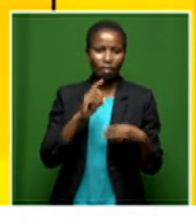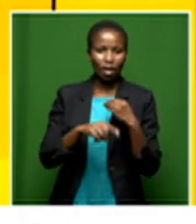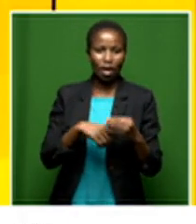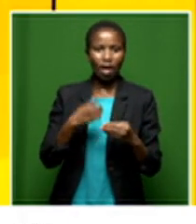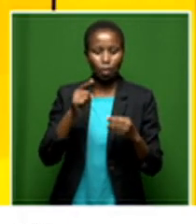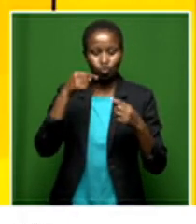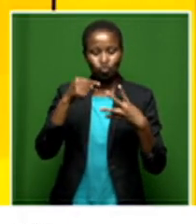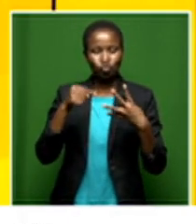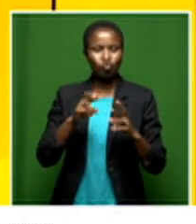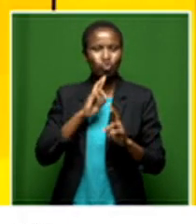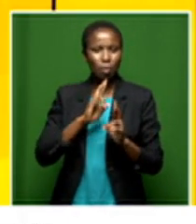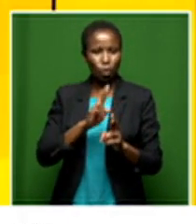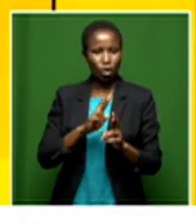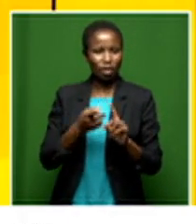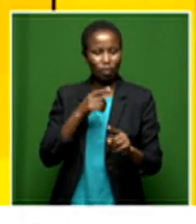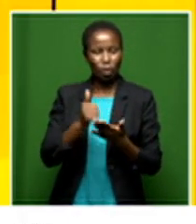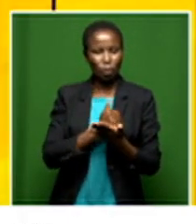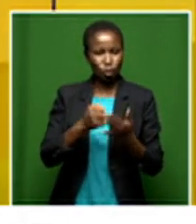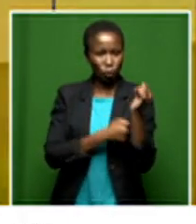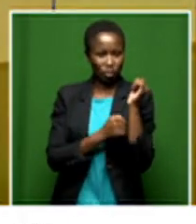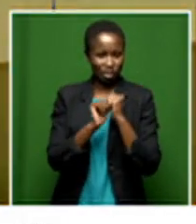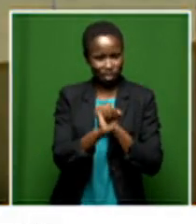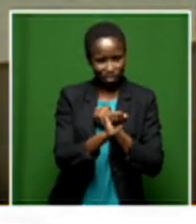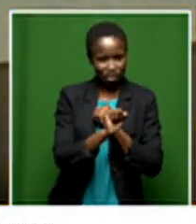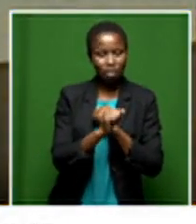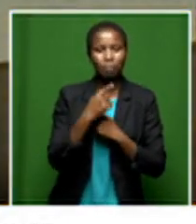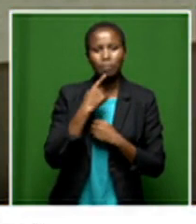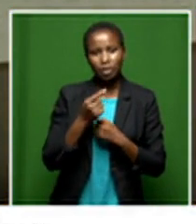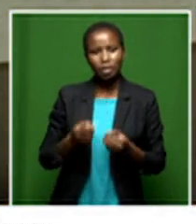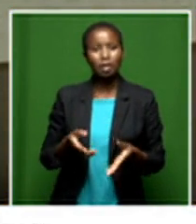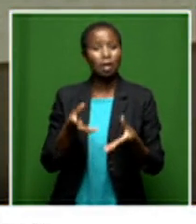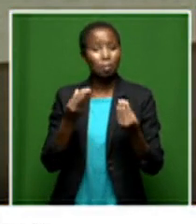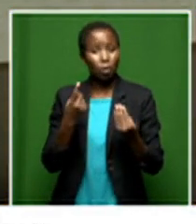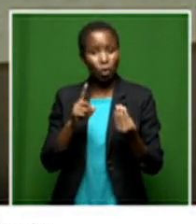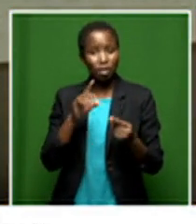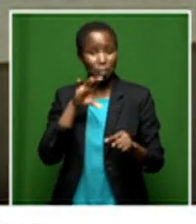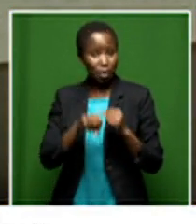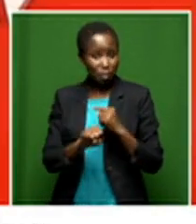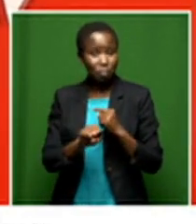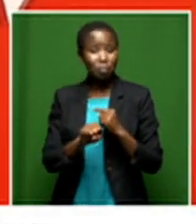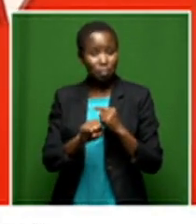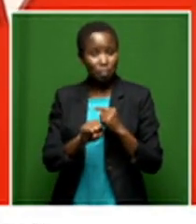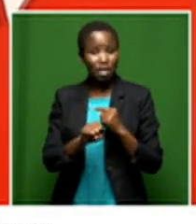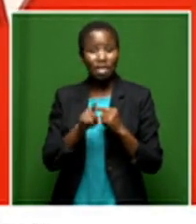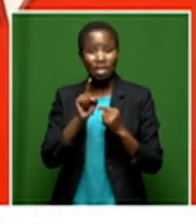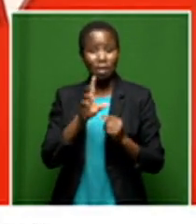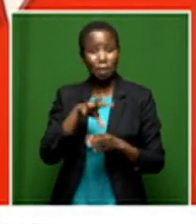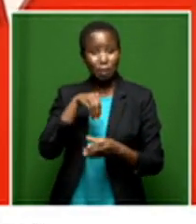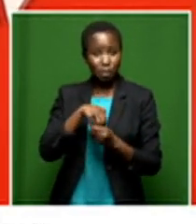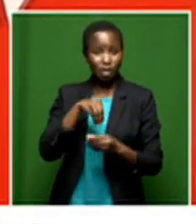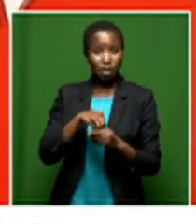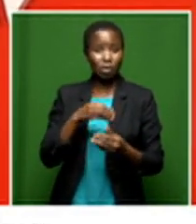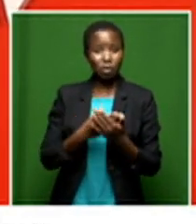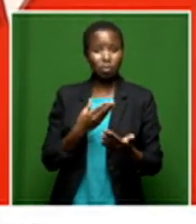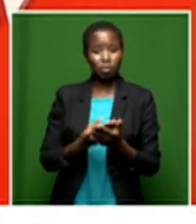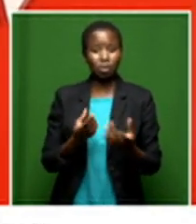on the South African Post Office. The Post Office obtained a disclaimer and was found to be commercially insolvent. Now,